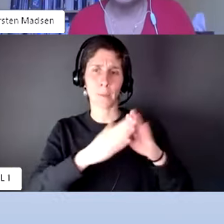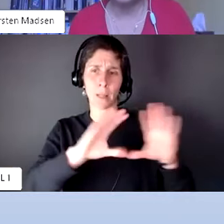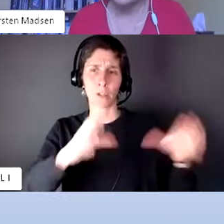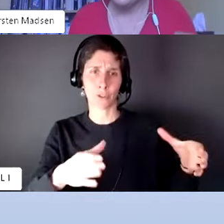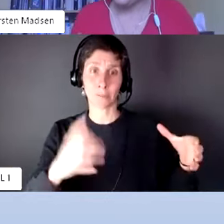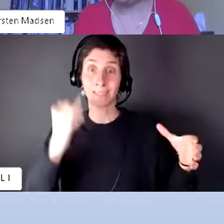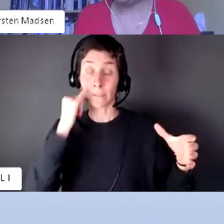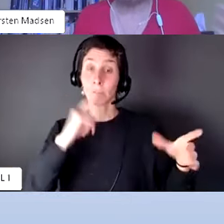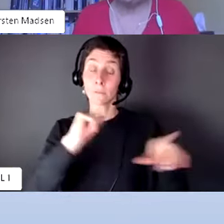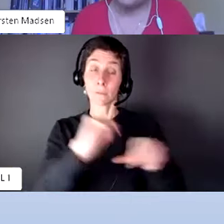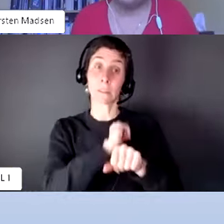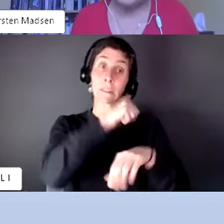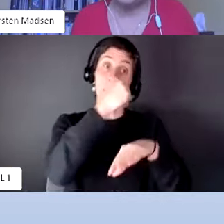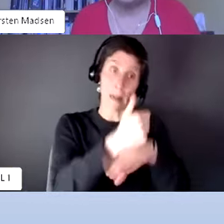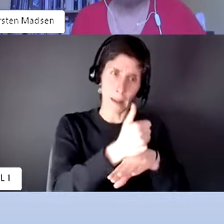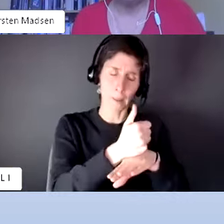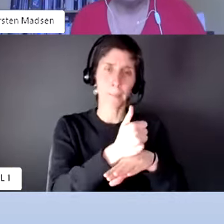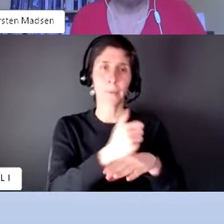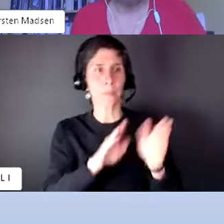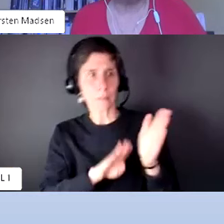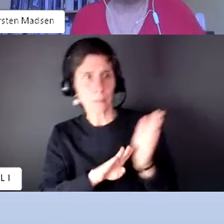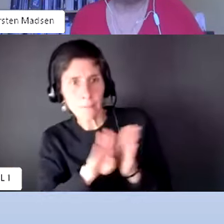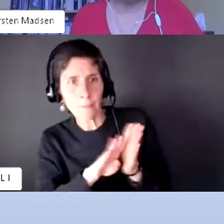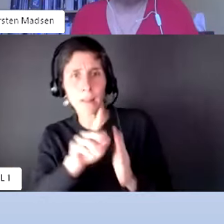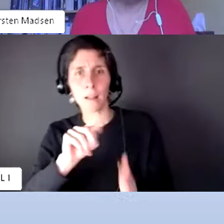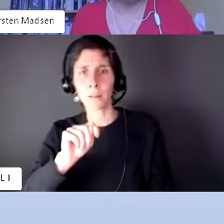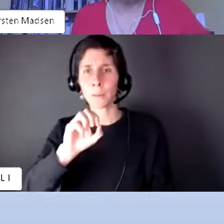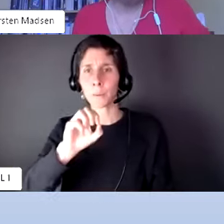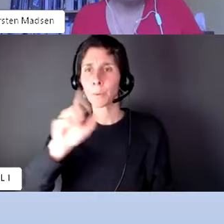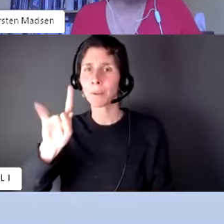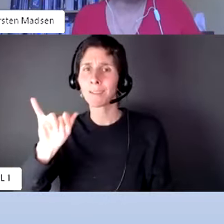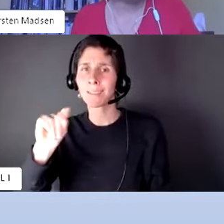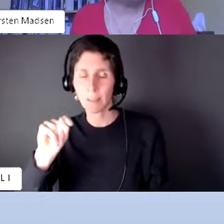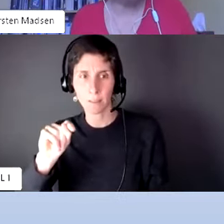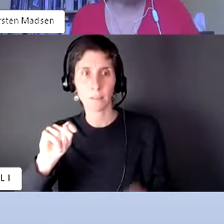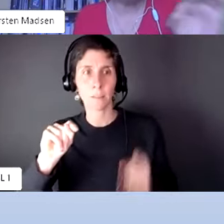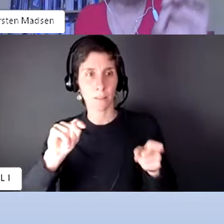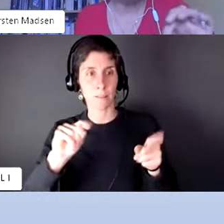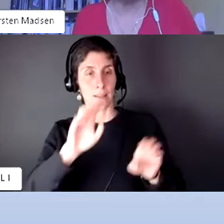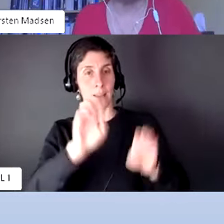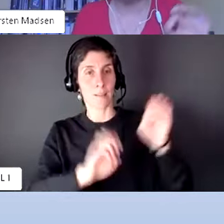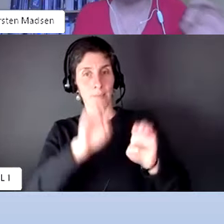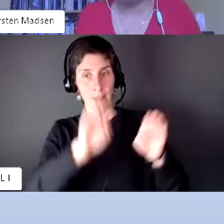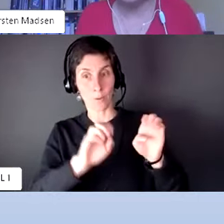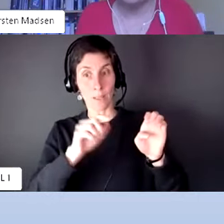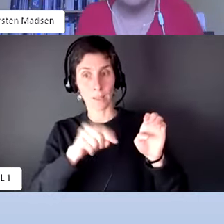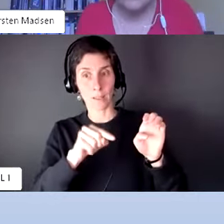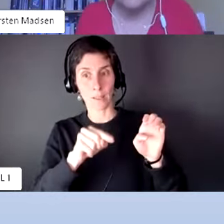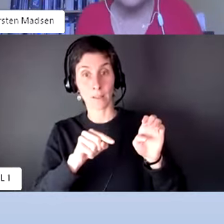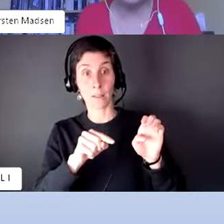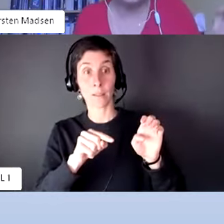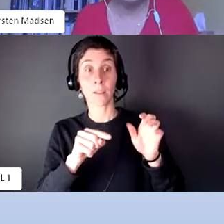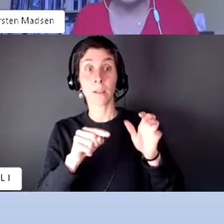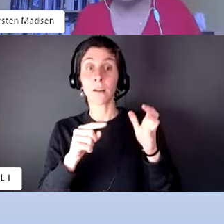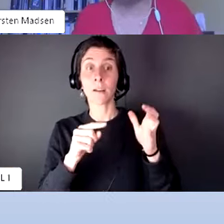toolkit and in developing it, we're going to be talking about implementing and evaluating the toolkit, where we are